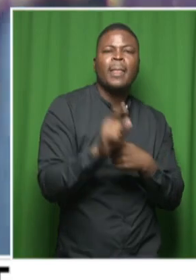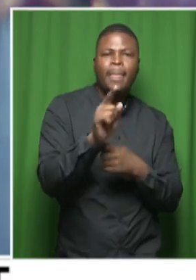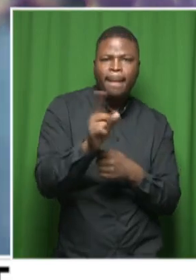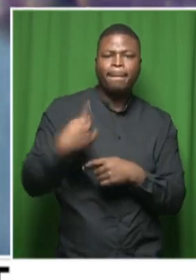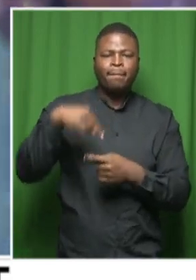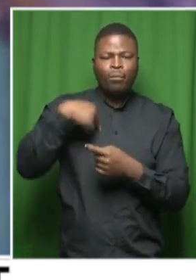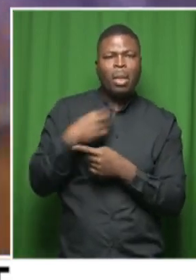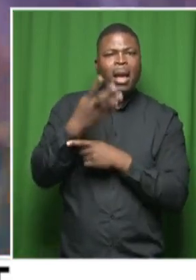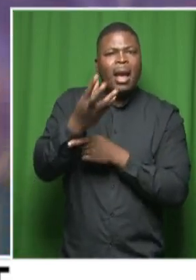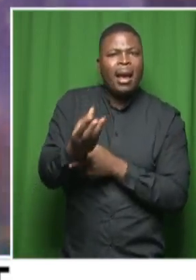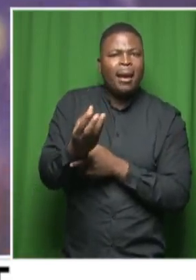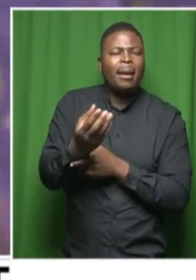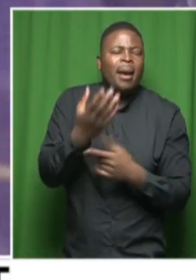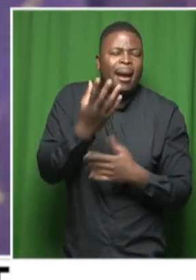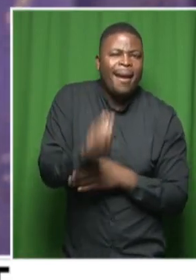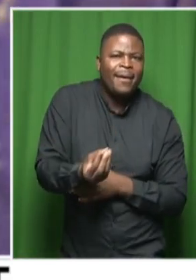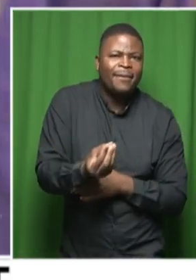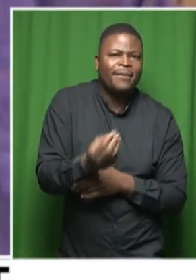able